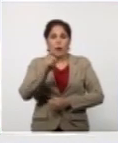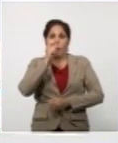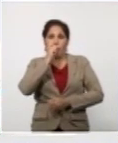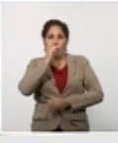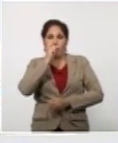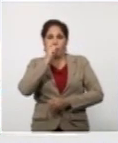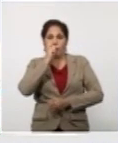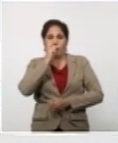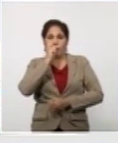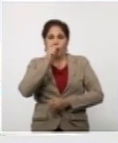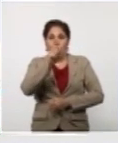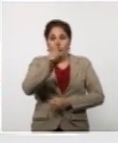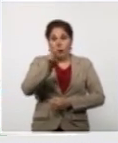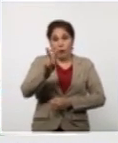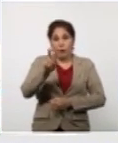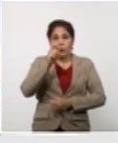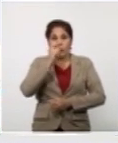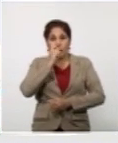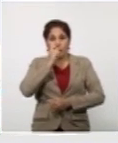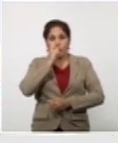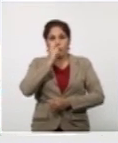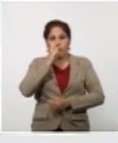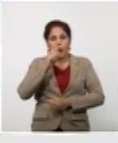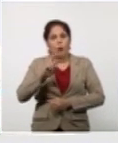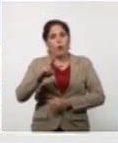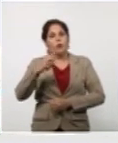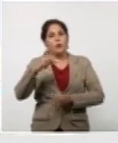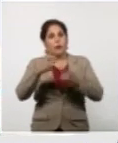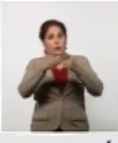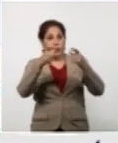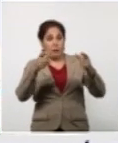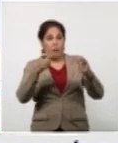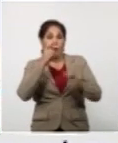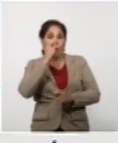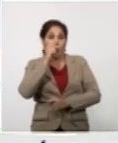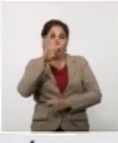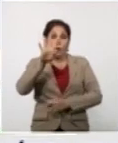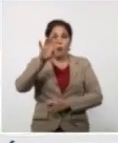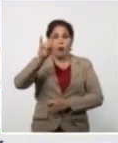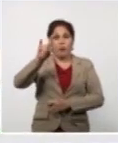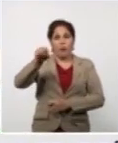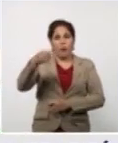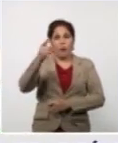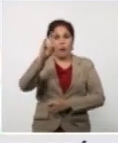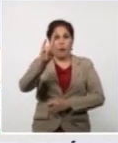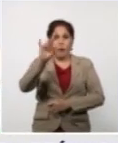49.9% of the pandemic, with 1,065 people from the male sex.